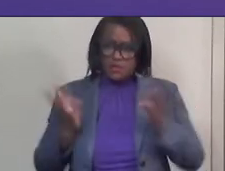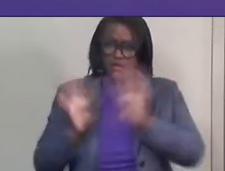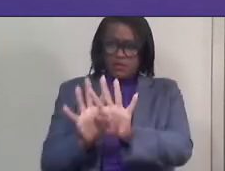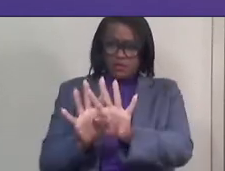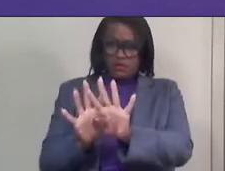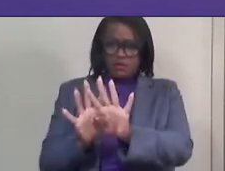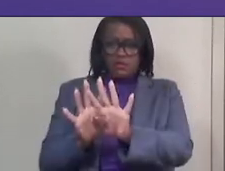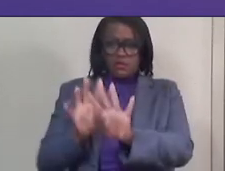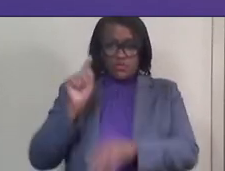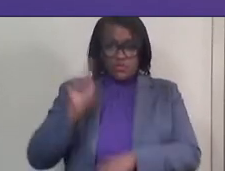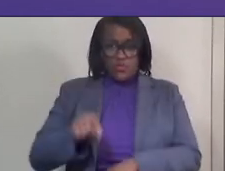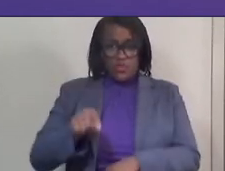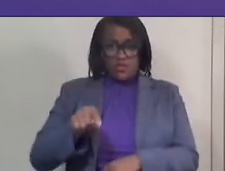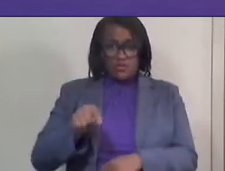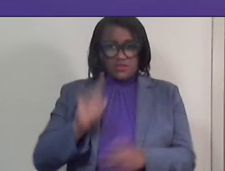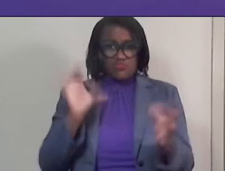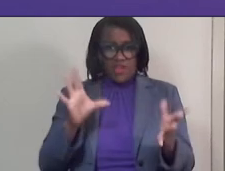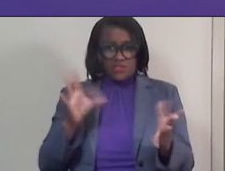been happening.